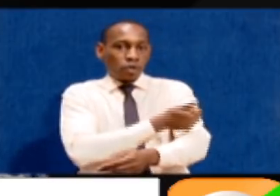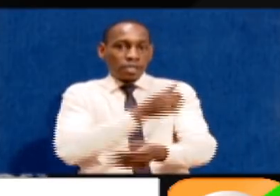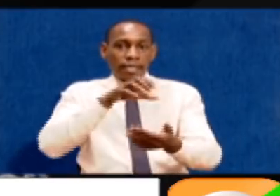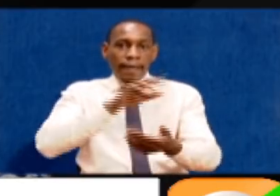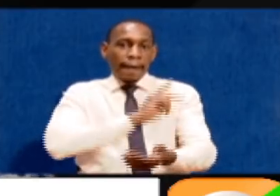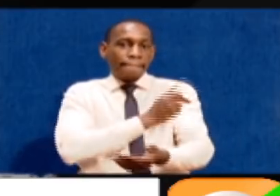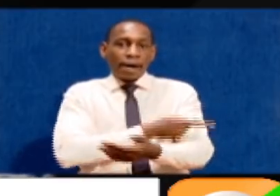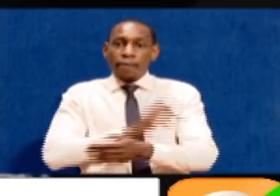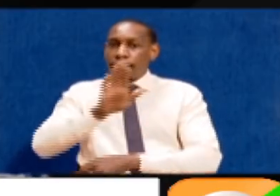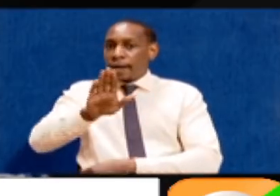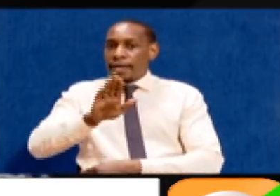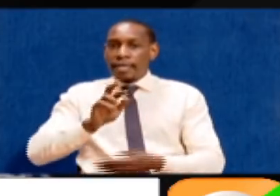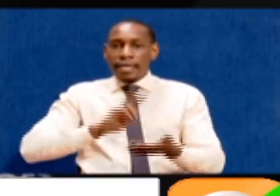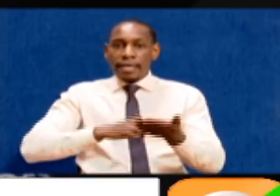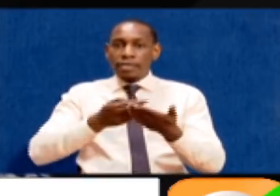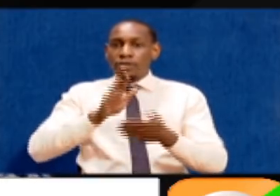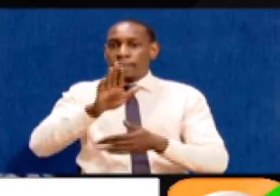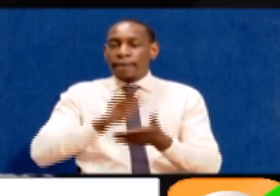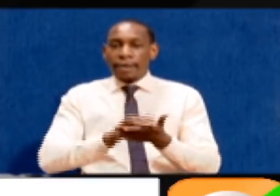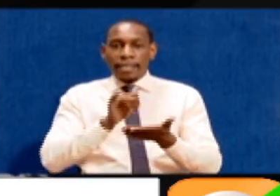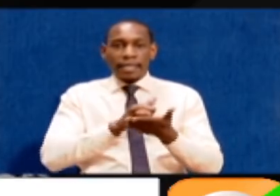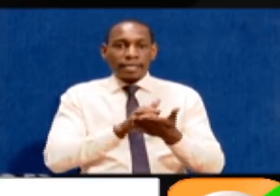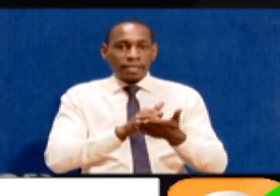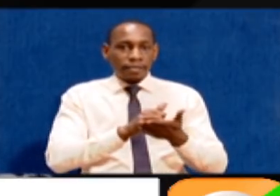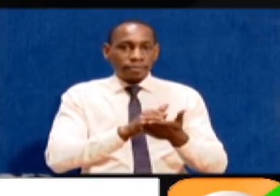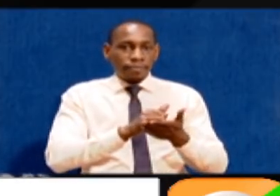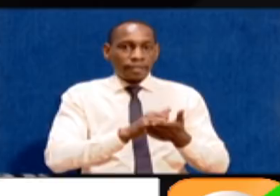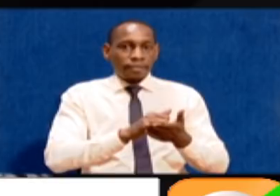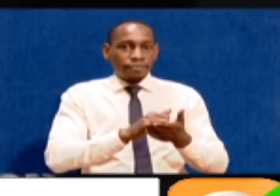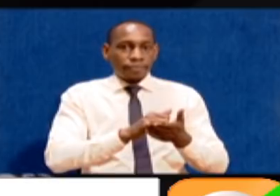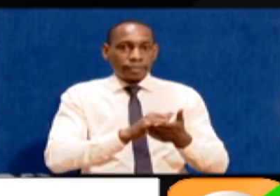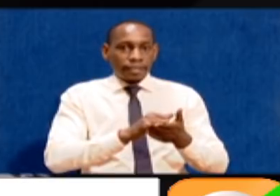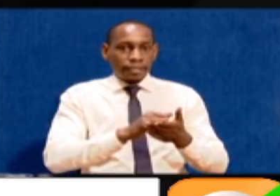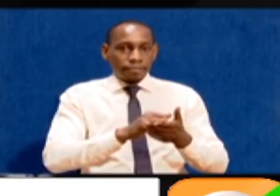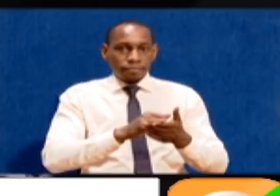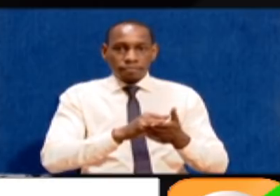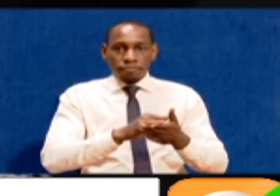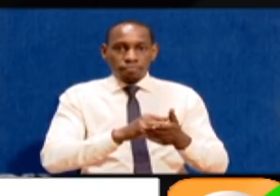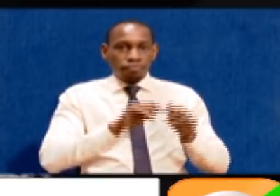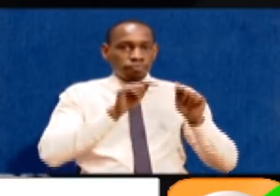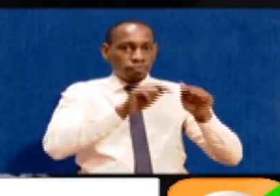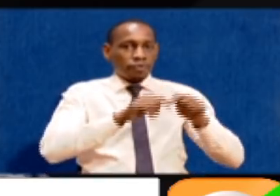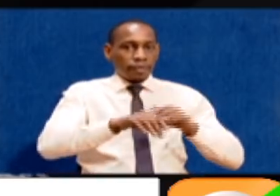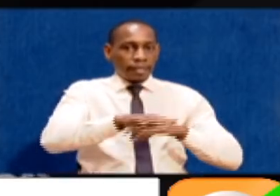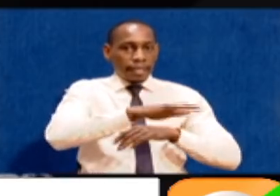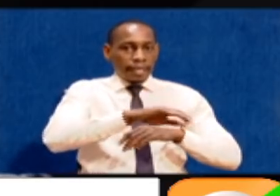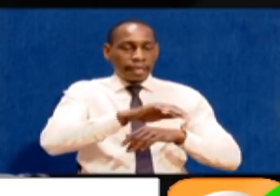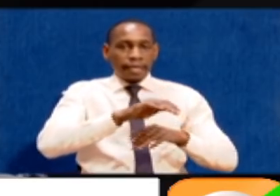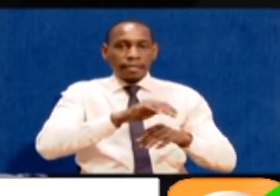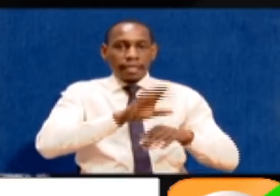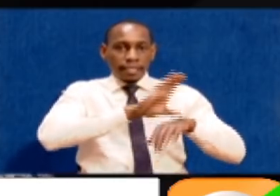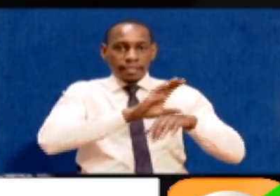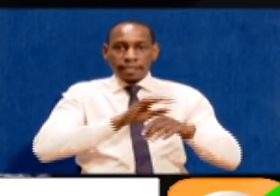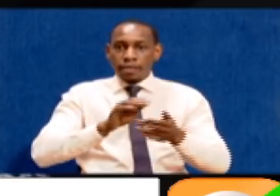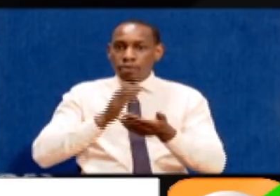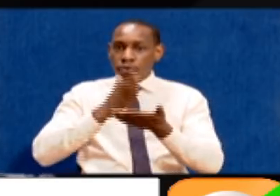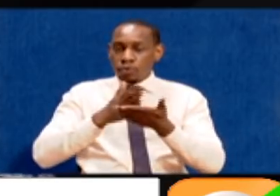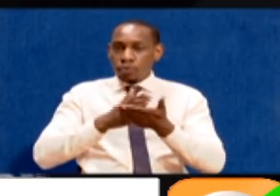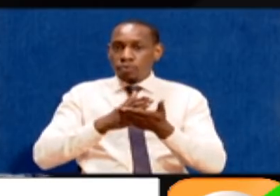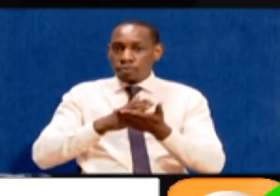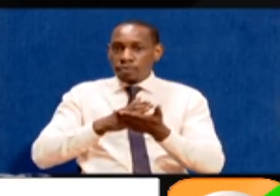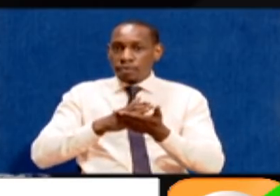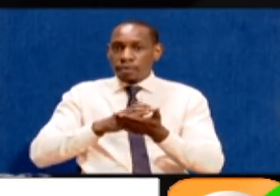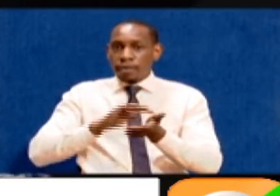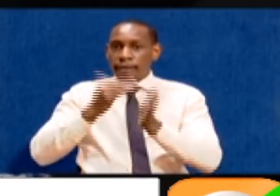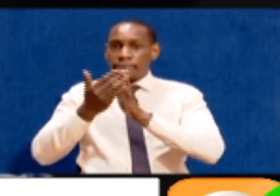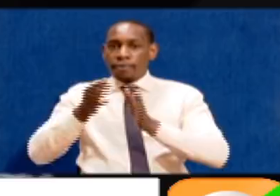your power, use your resources to defile the altar of God. You submit, you subject yourself to the